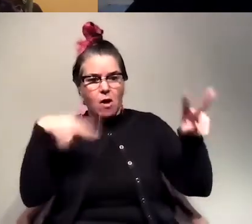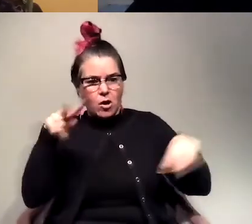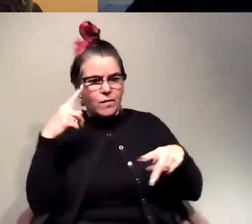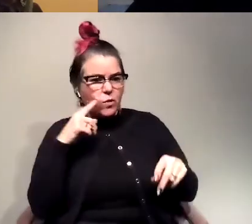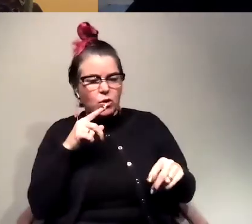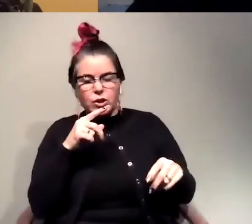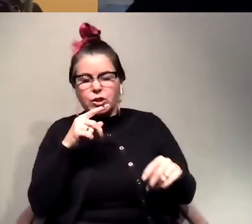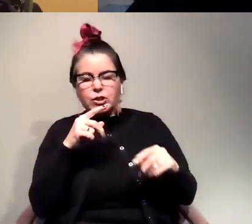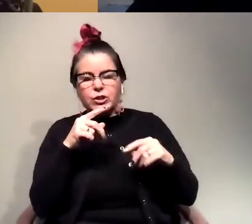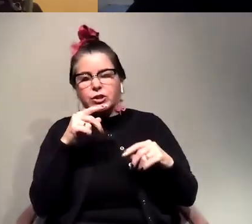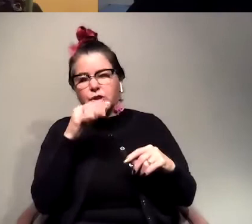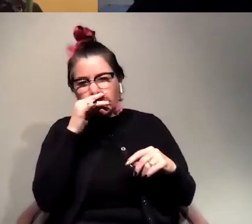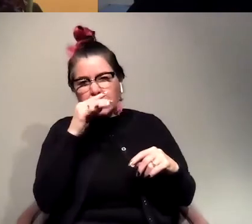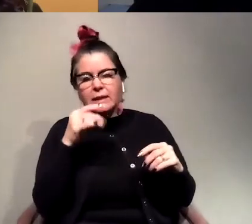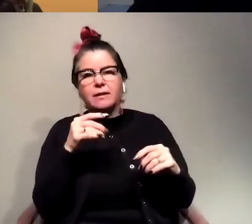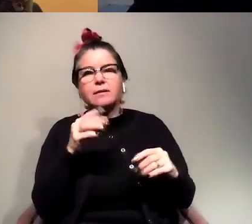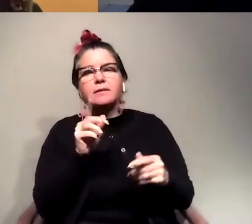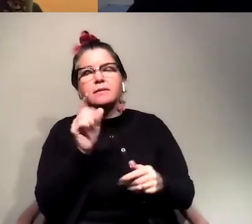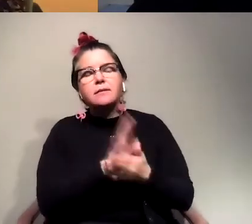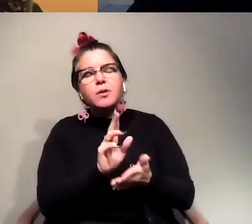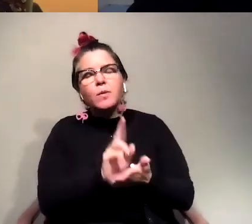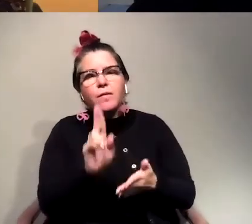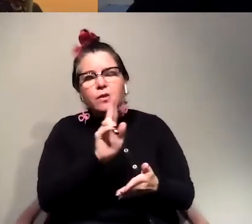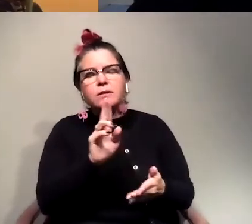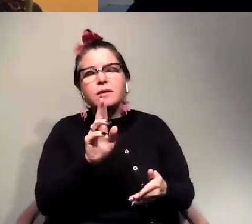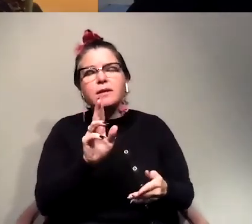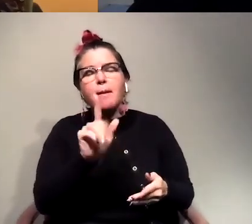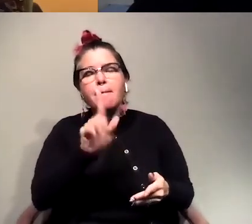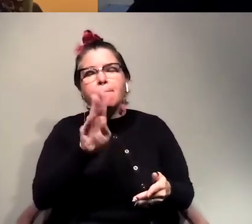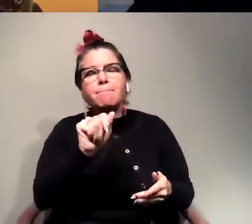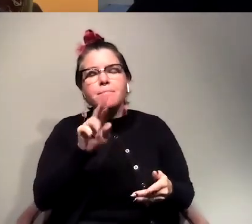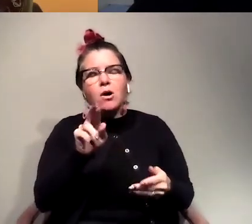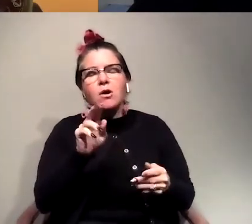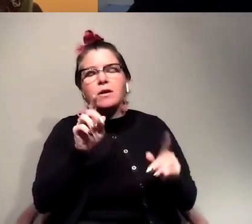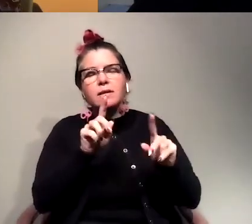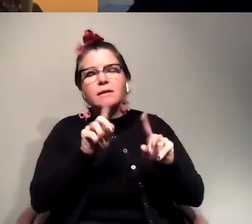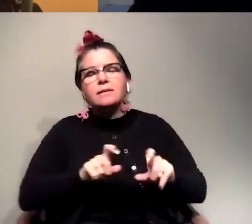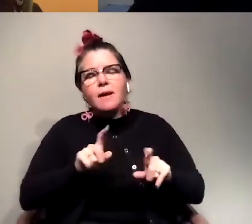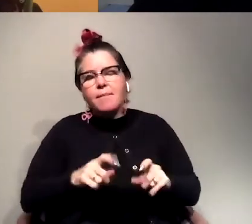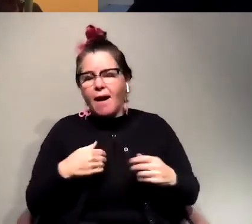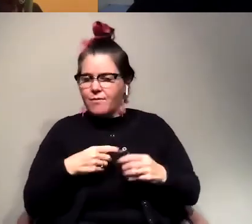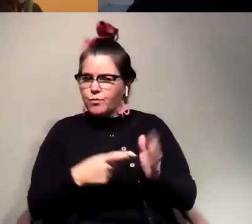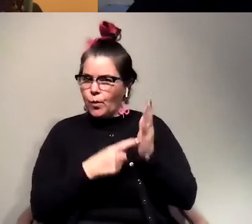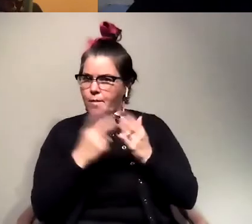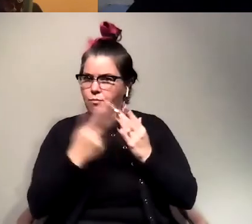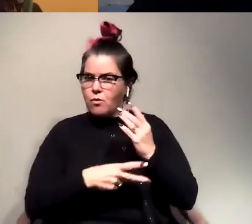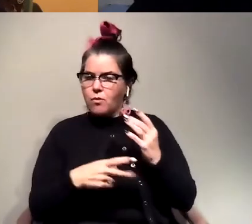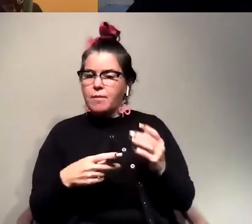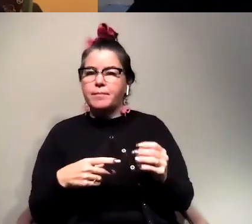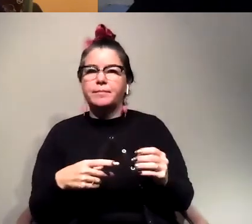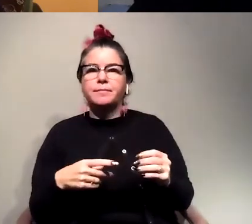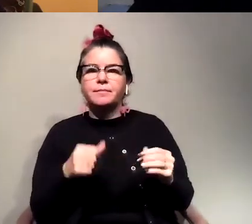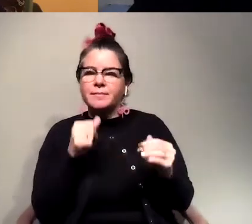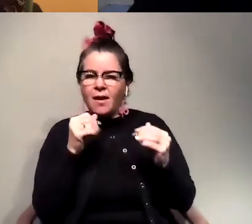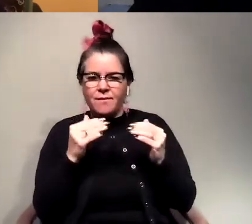some universities or bar exams have had required programs like this, and it's unfair for